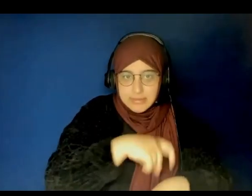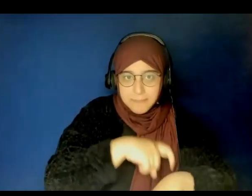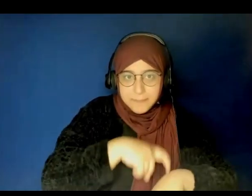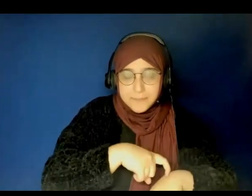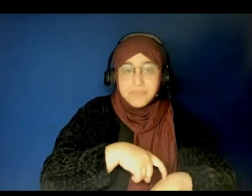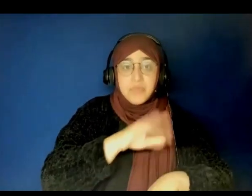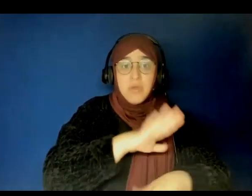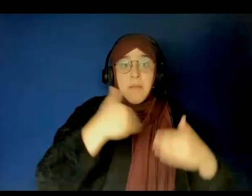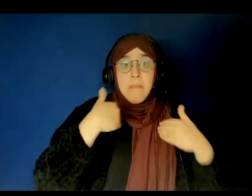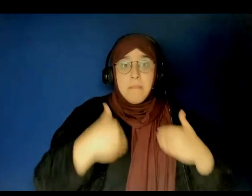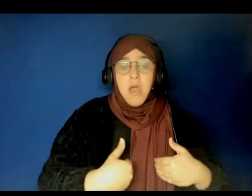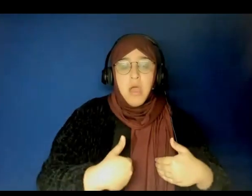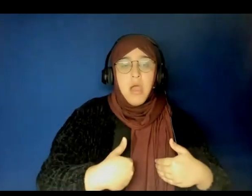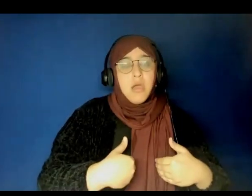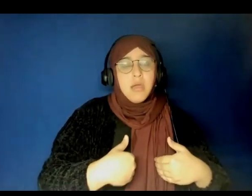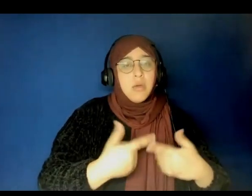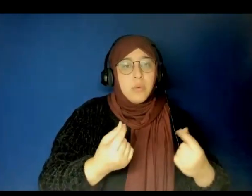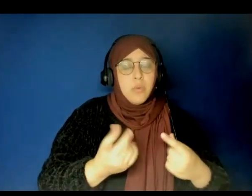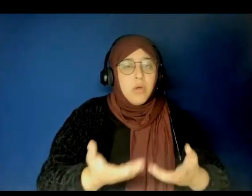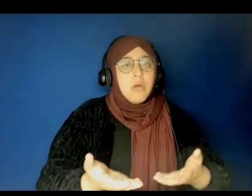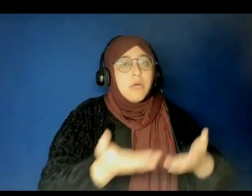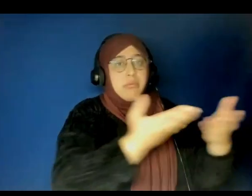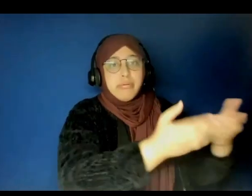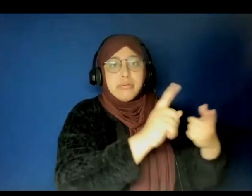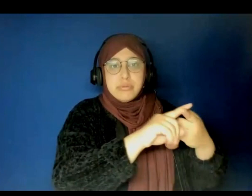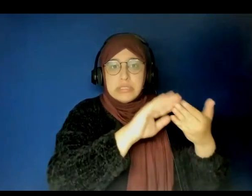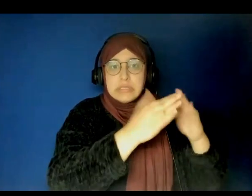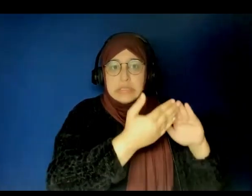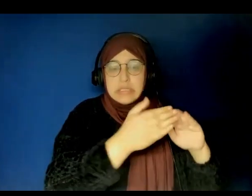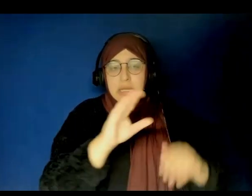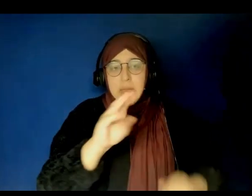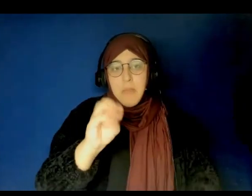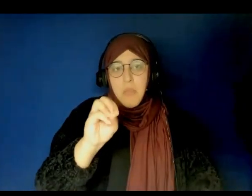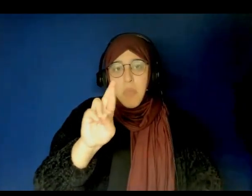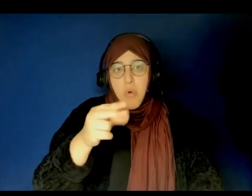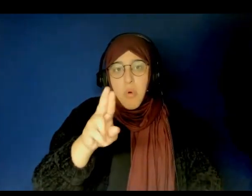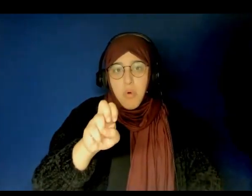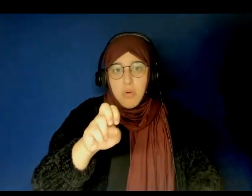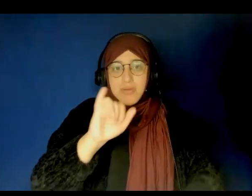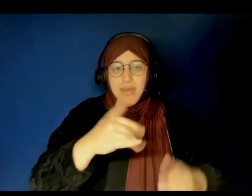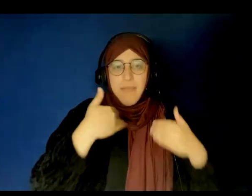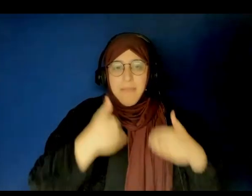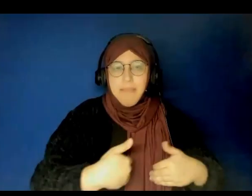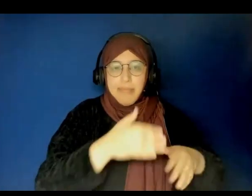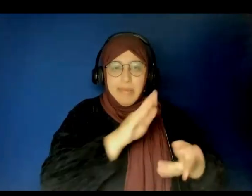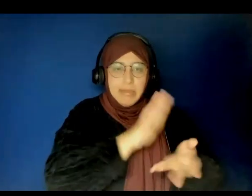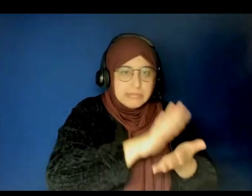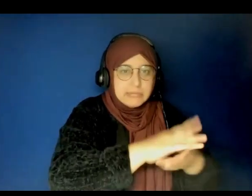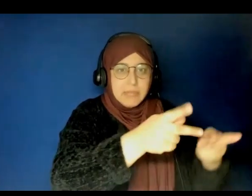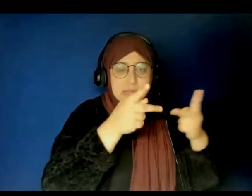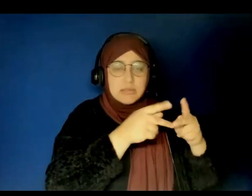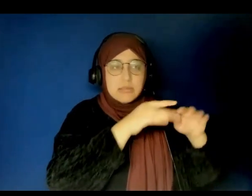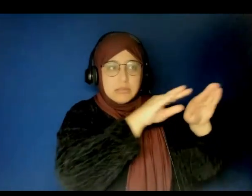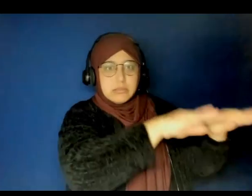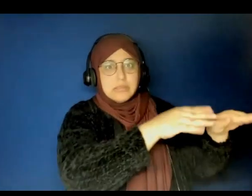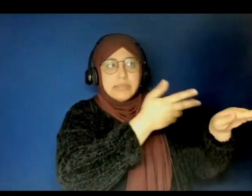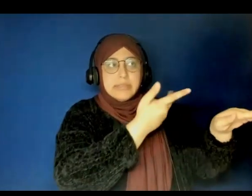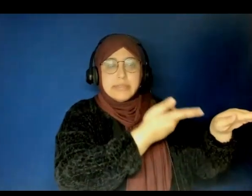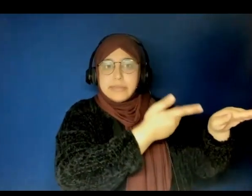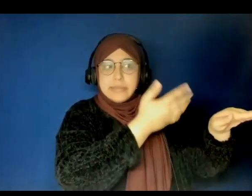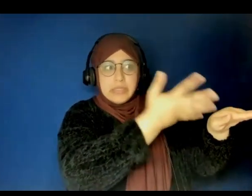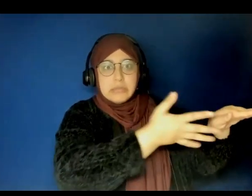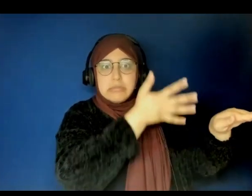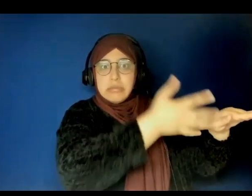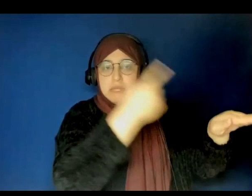his body sat in the city morgue for 30 days while they tried to find someone who might know him.